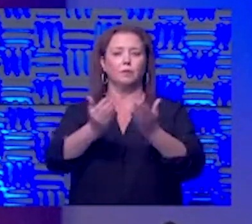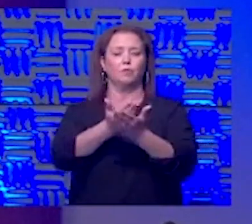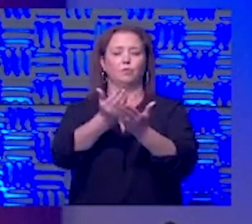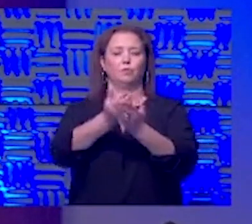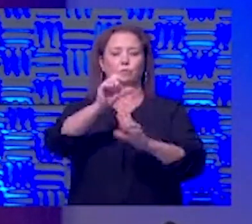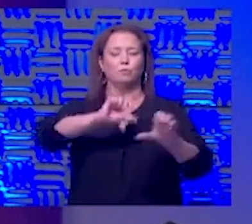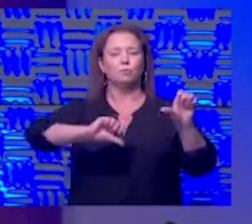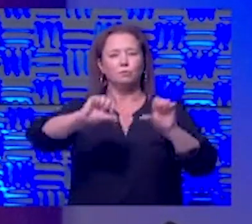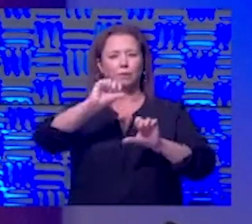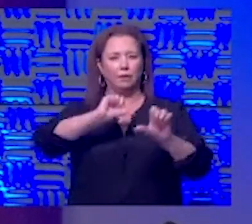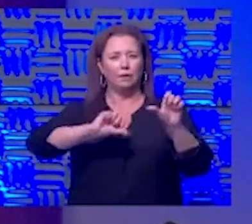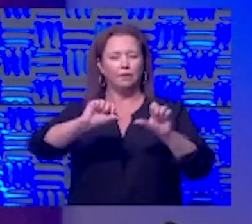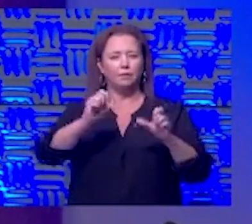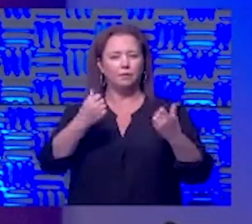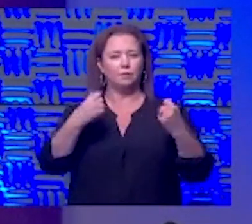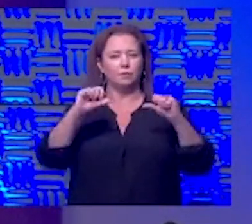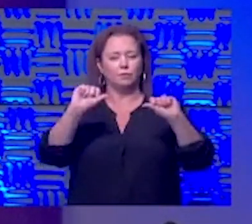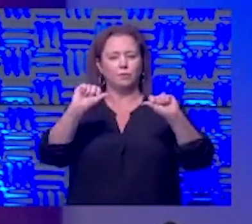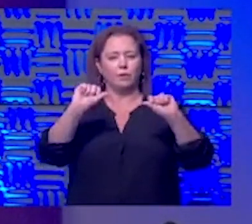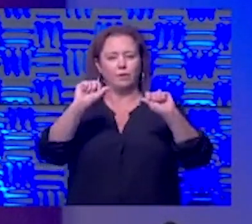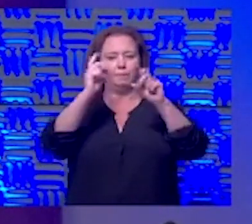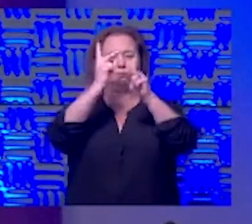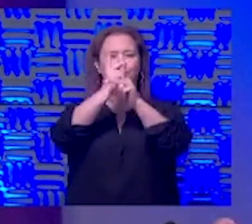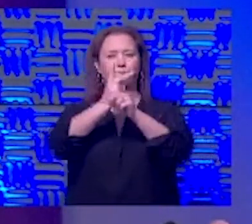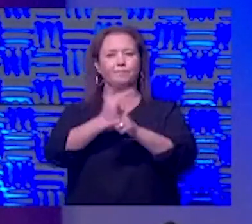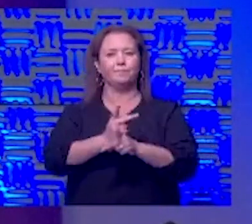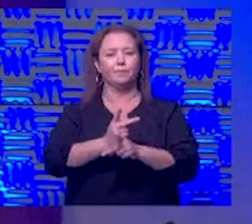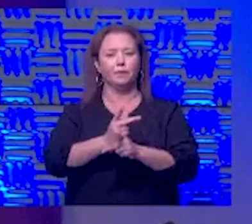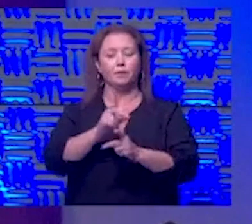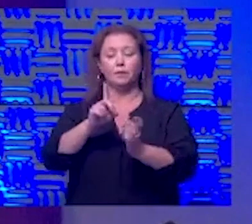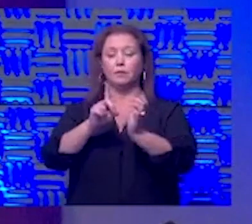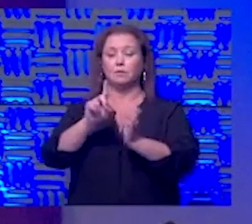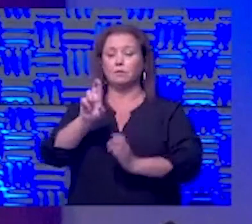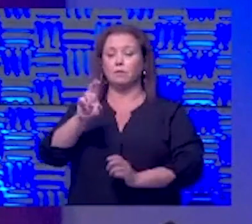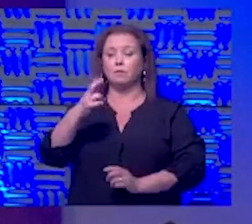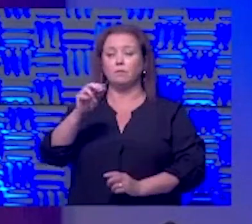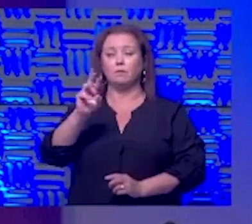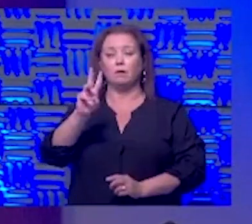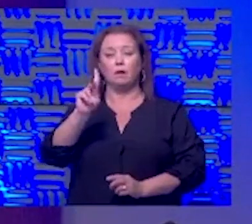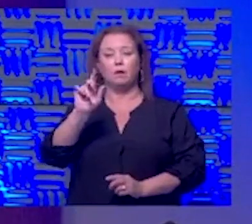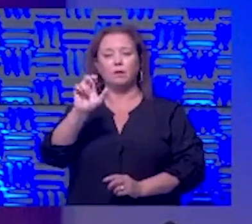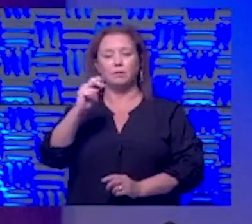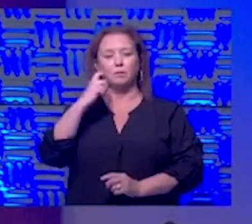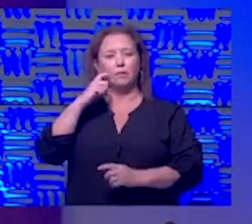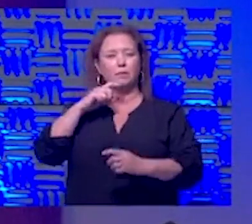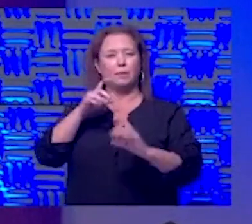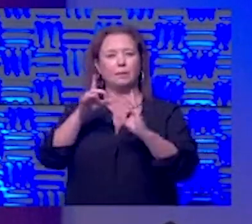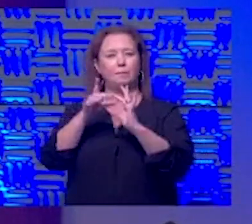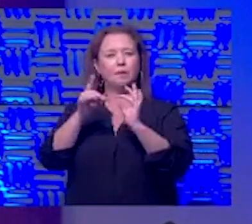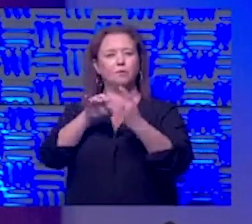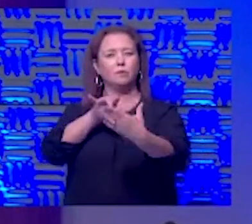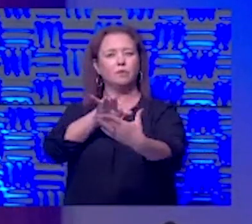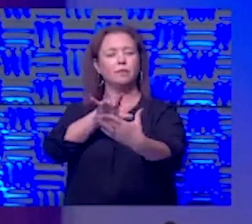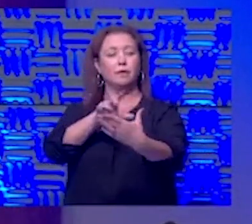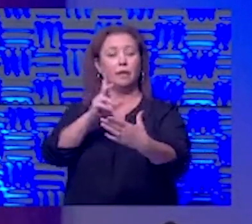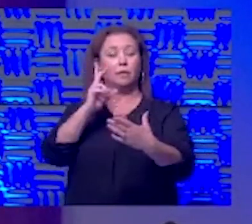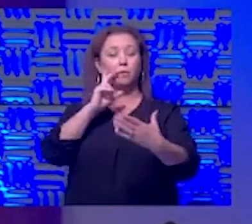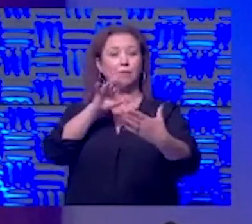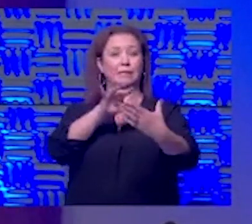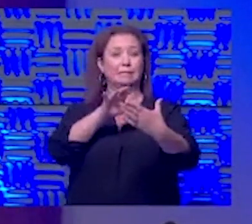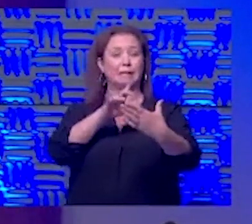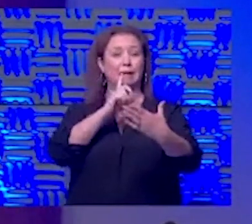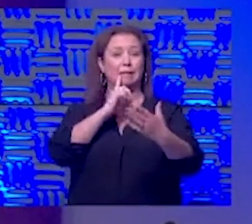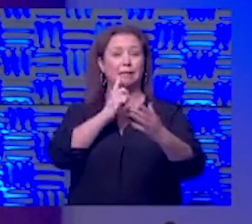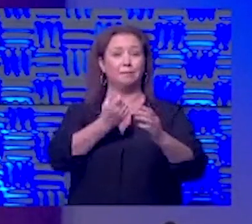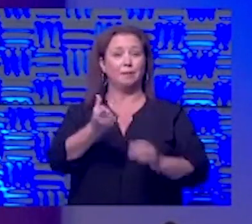science, trying to sort that out. Dr. Hawkinson mentioned a study. We're seeing studies get